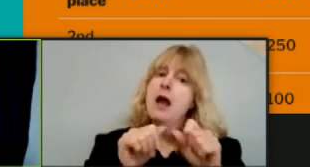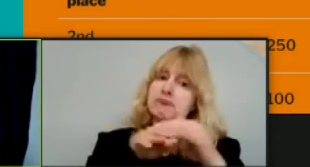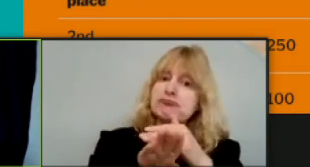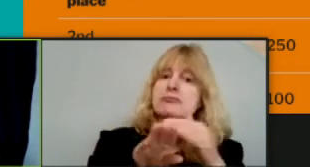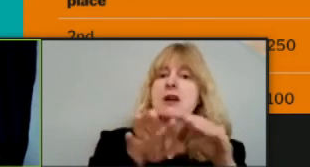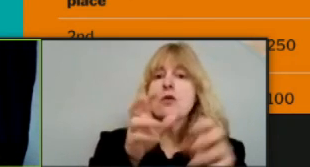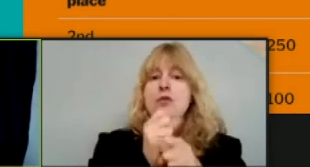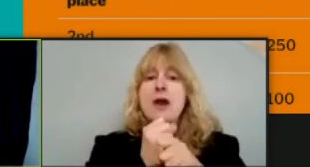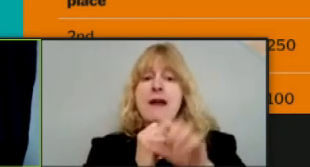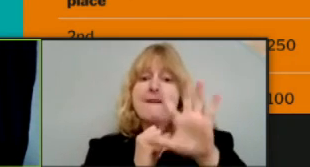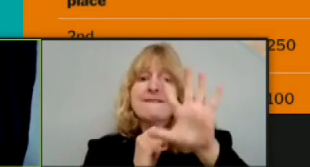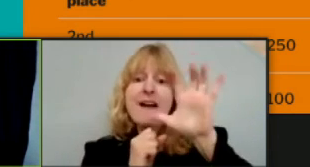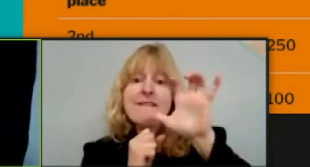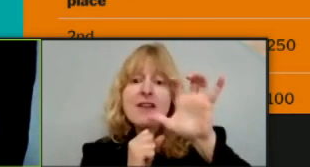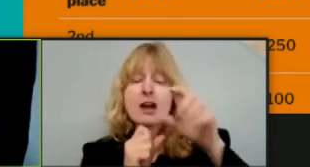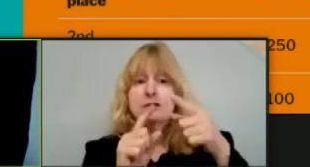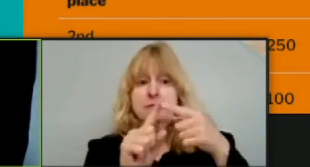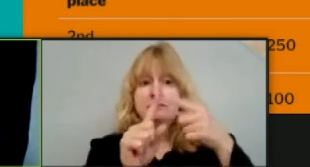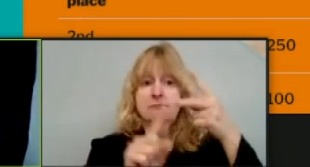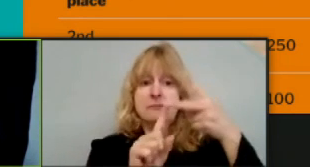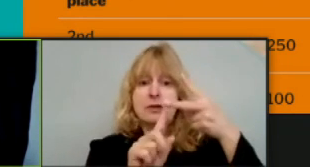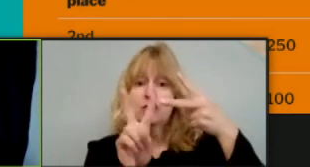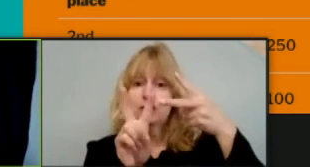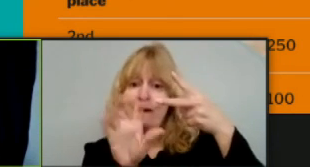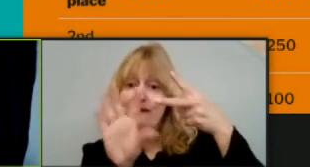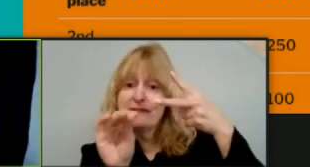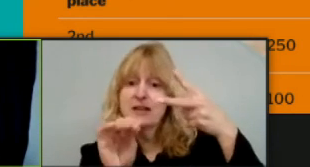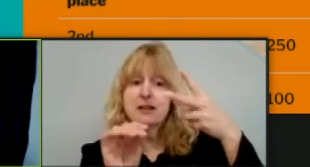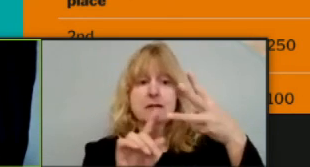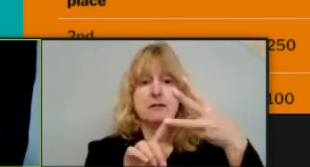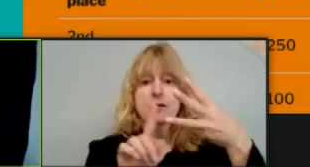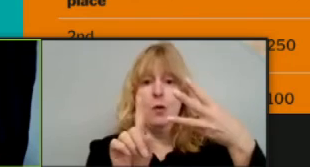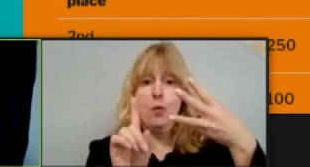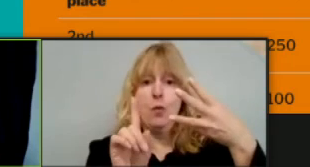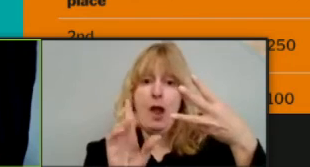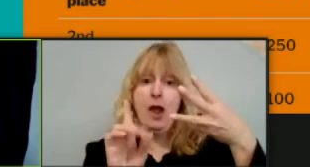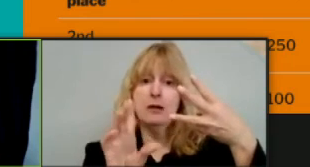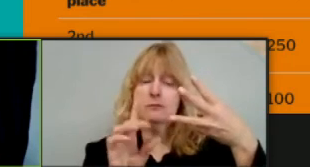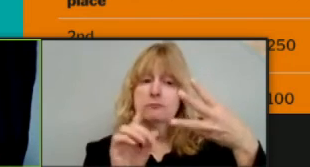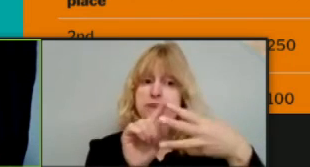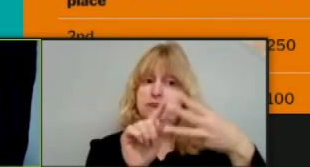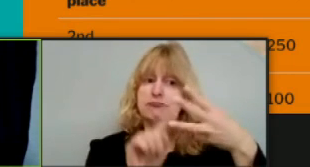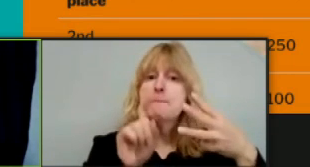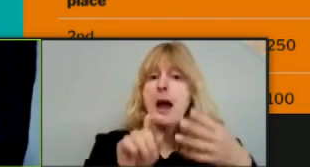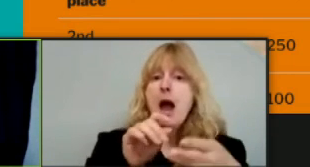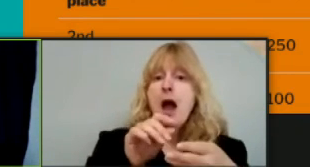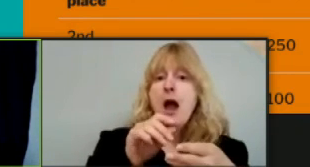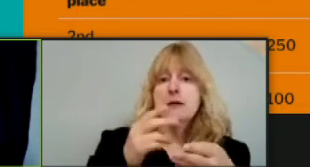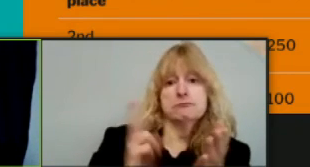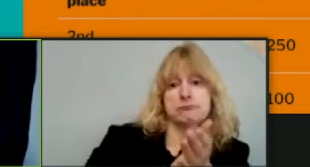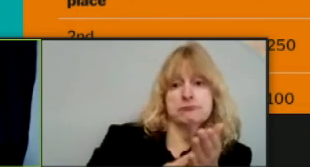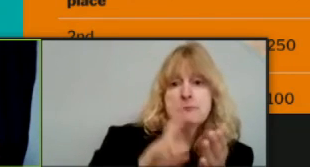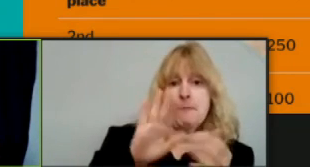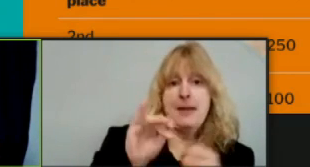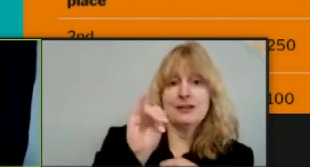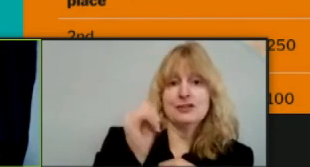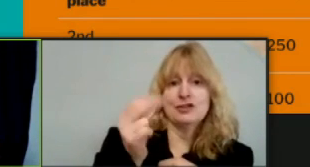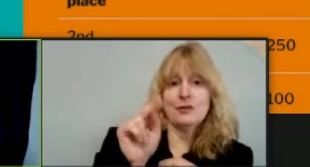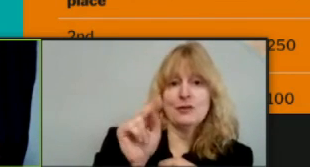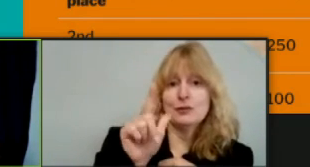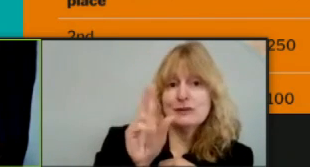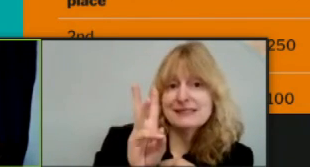$250, or $100. You have to enter by January 26th. And the first prize winner, again,